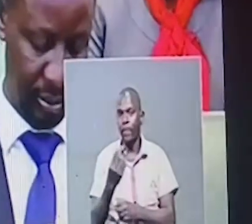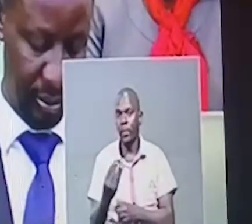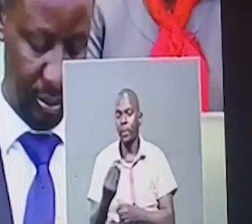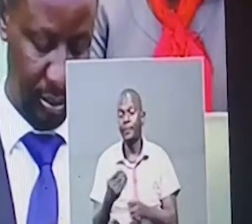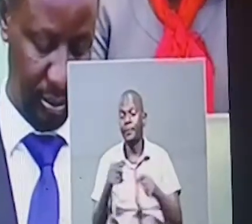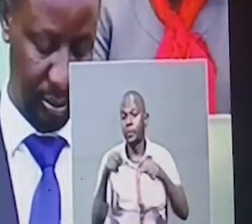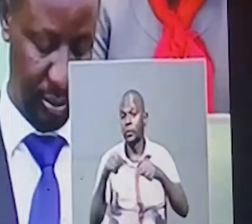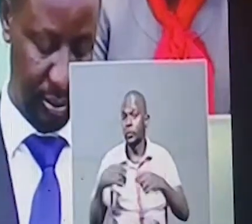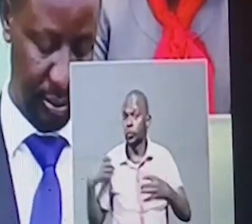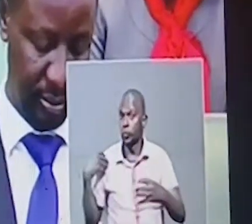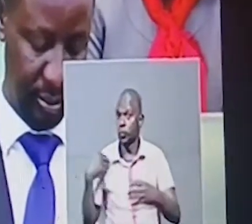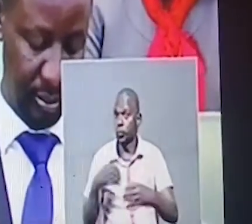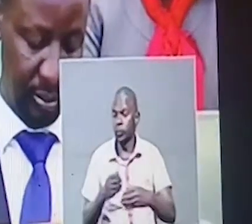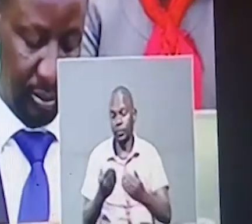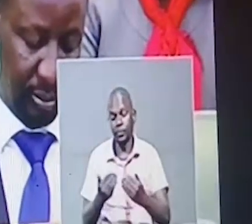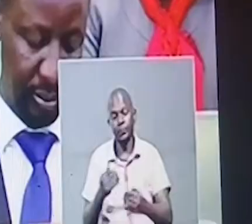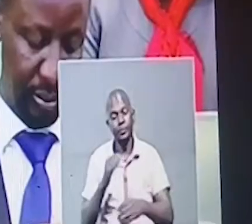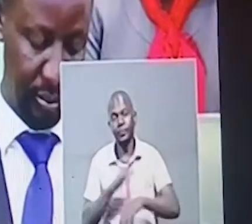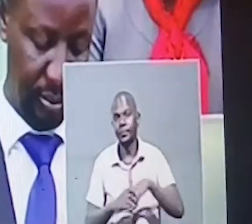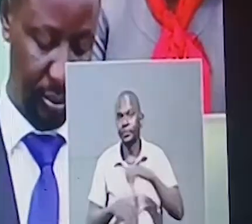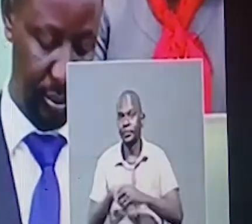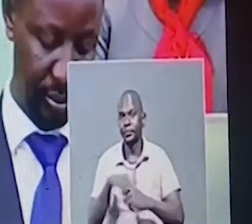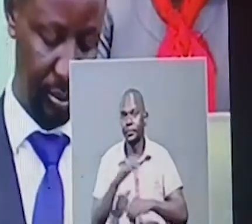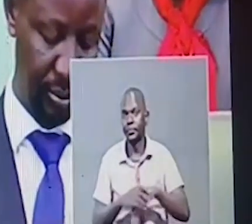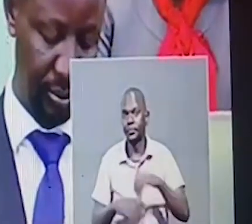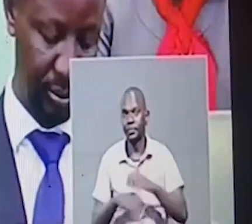To date, I have not received